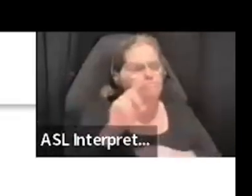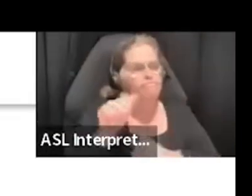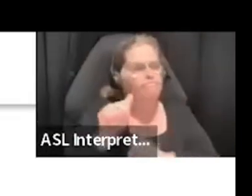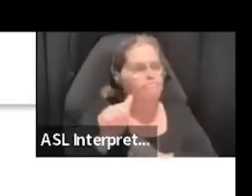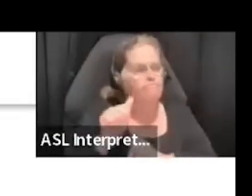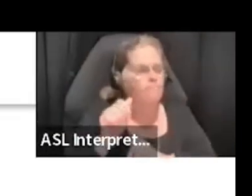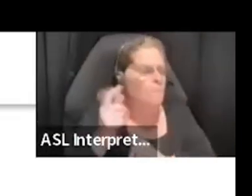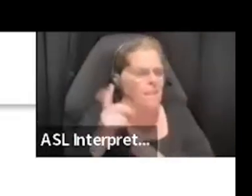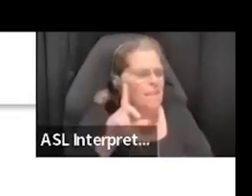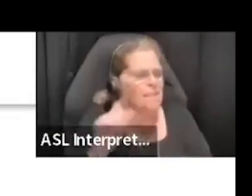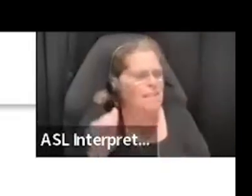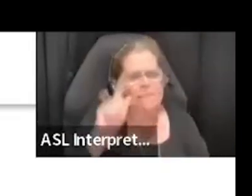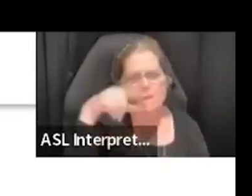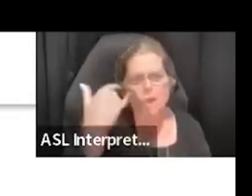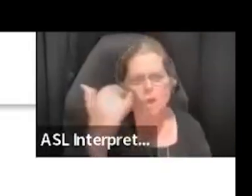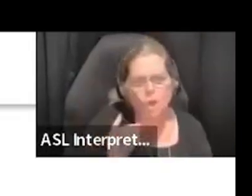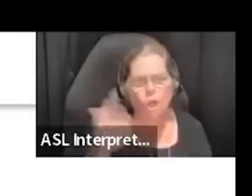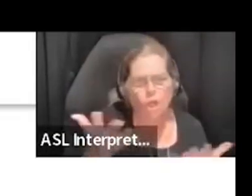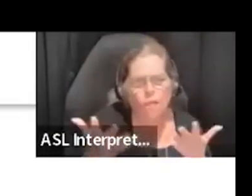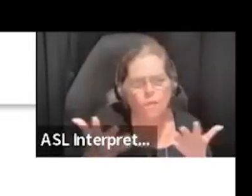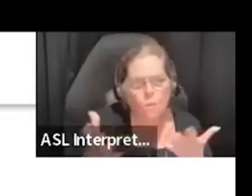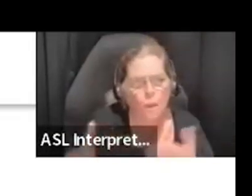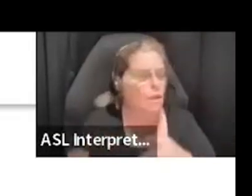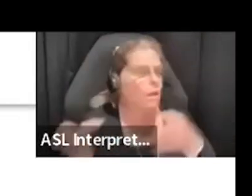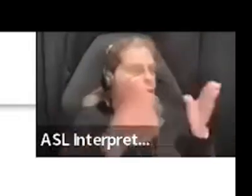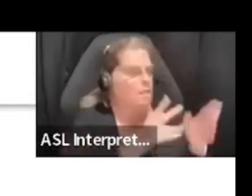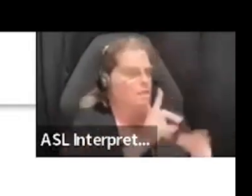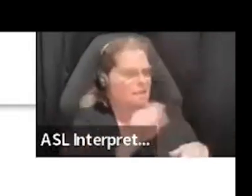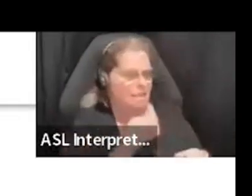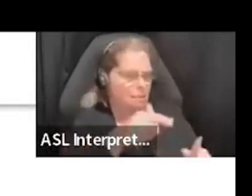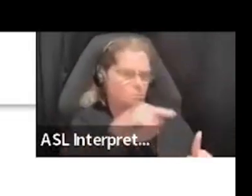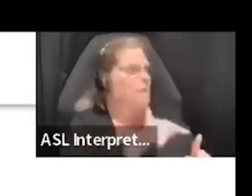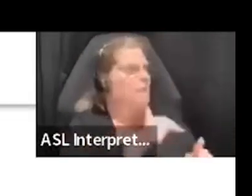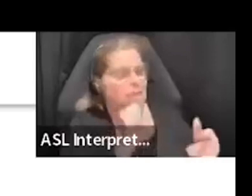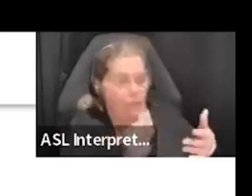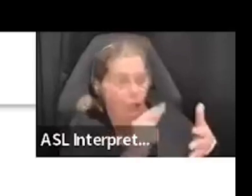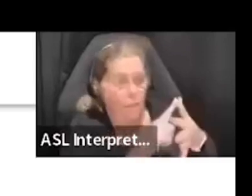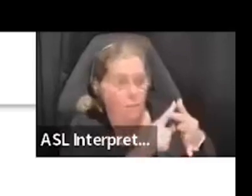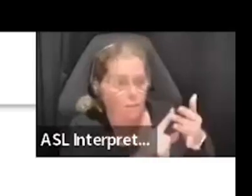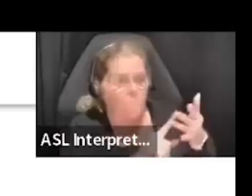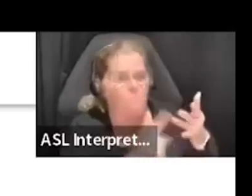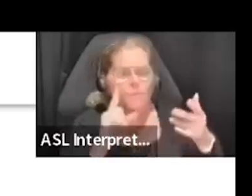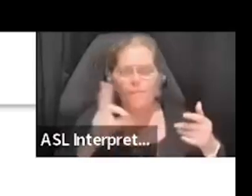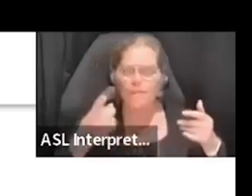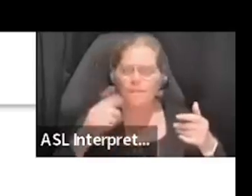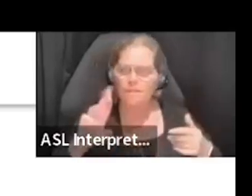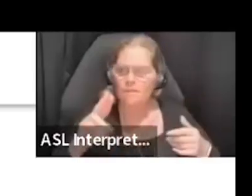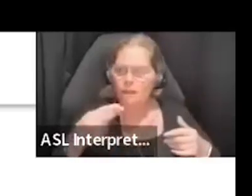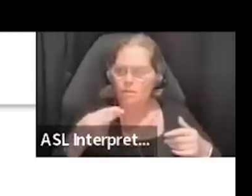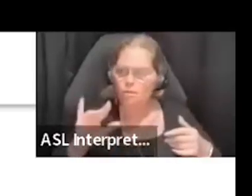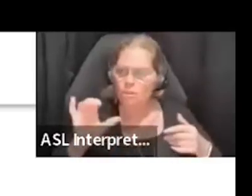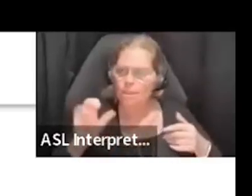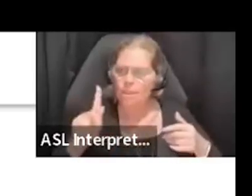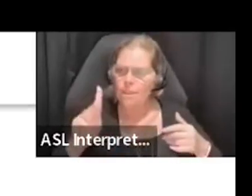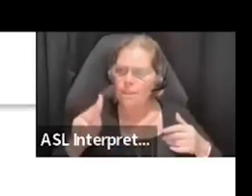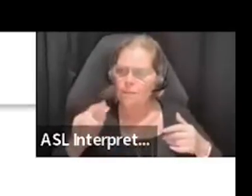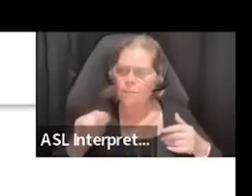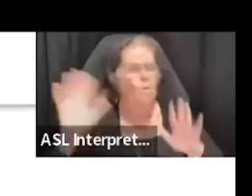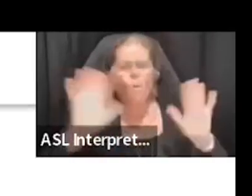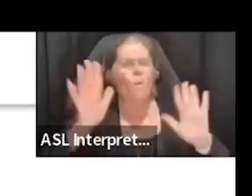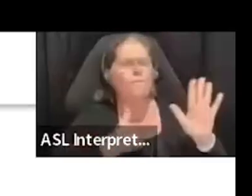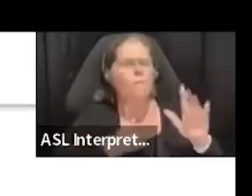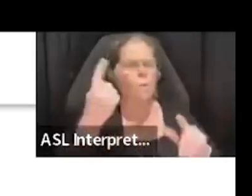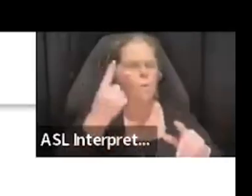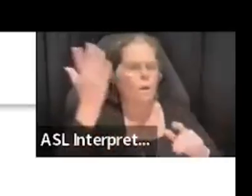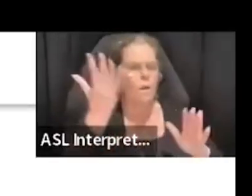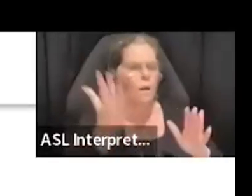like and what disabilities aren't. I believe Dr. Hickman mentioned, one of the speakers mentioned